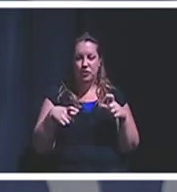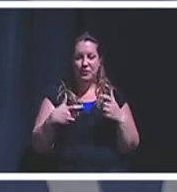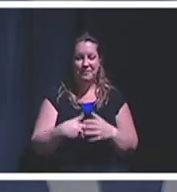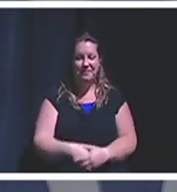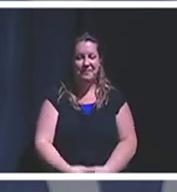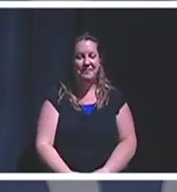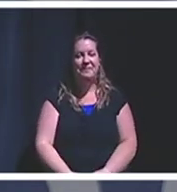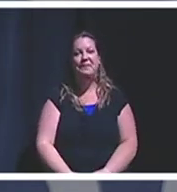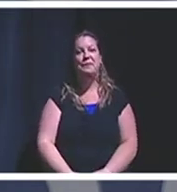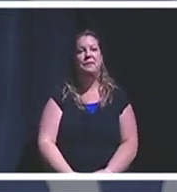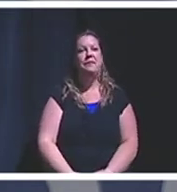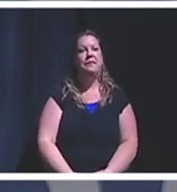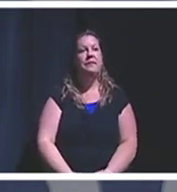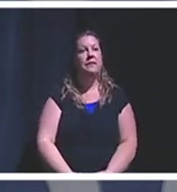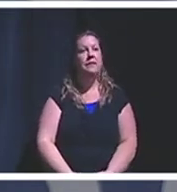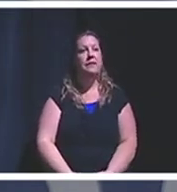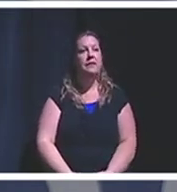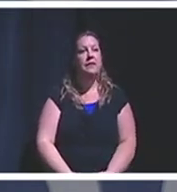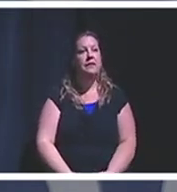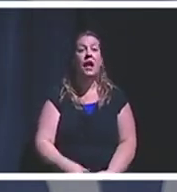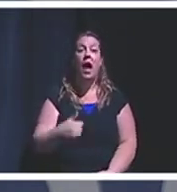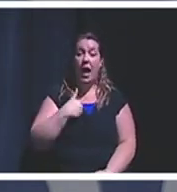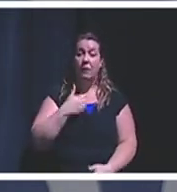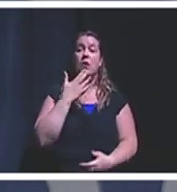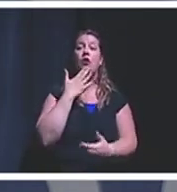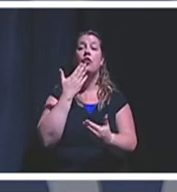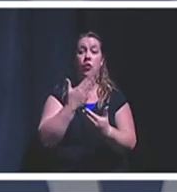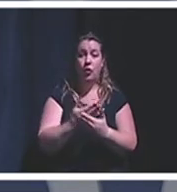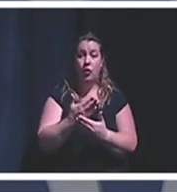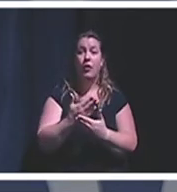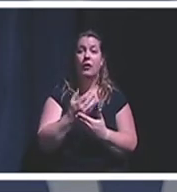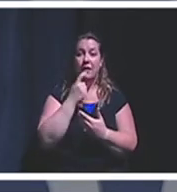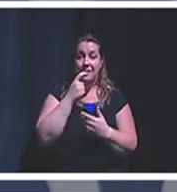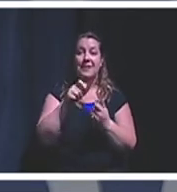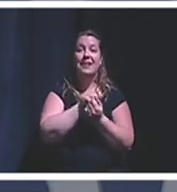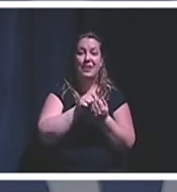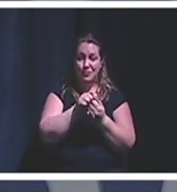dishwasher. I was a good dishwasher.